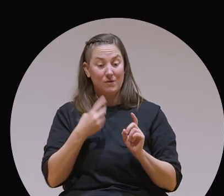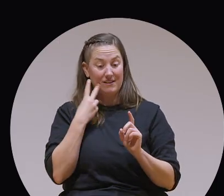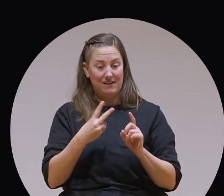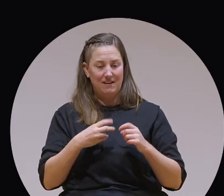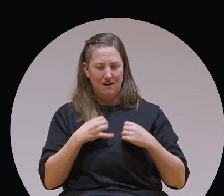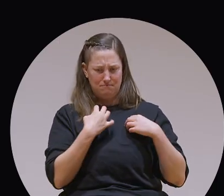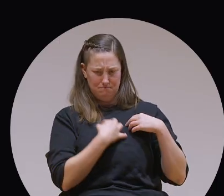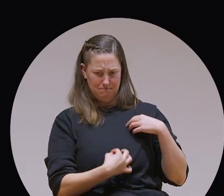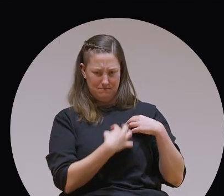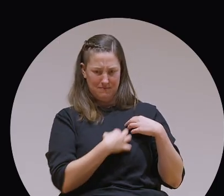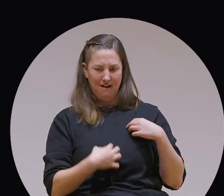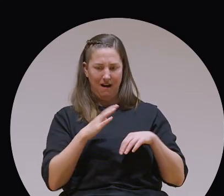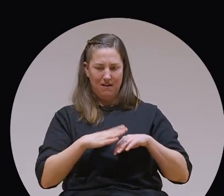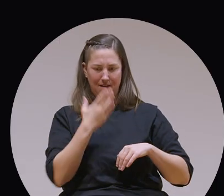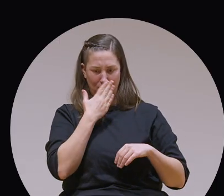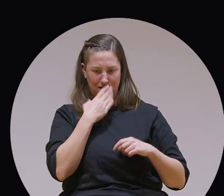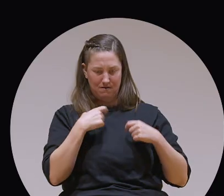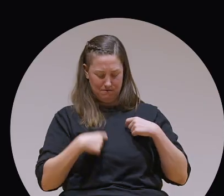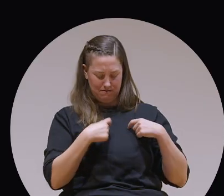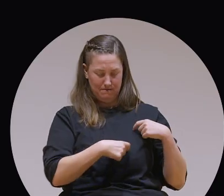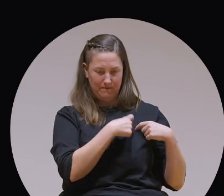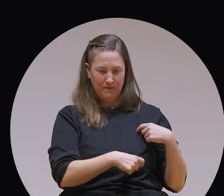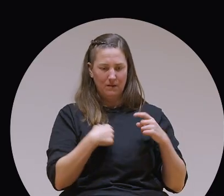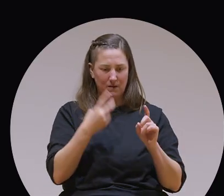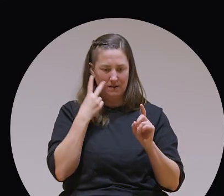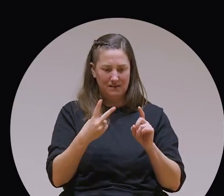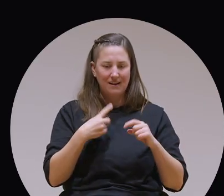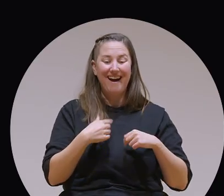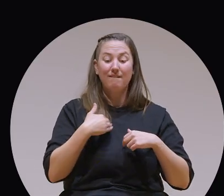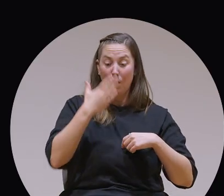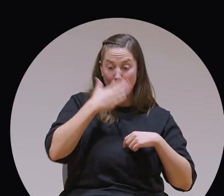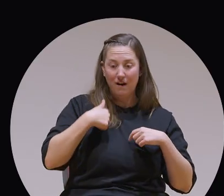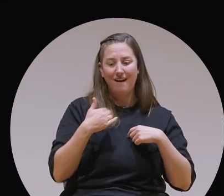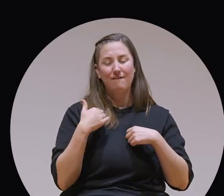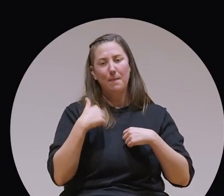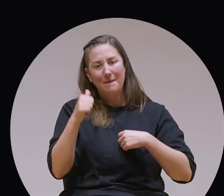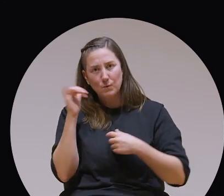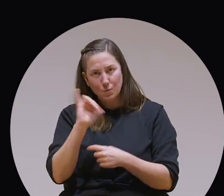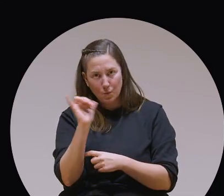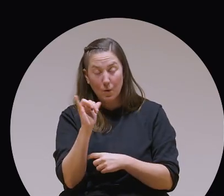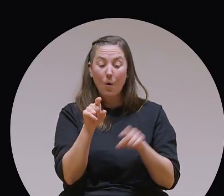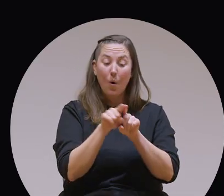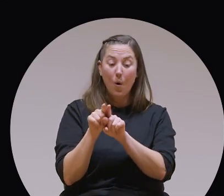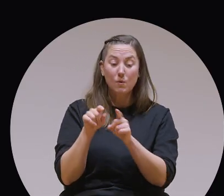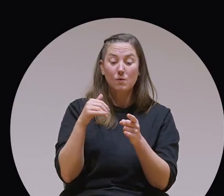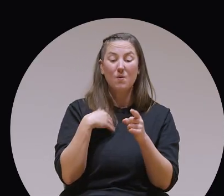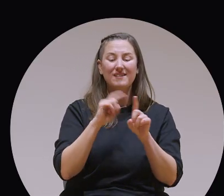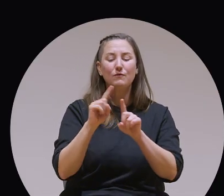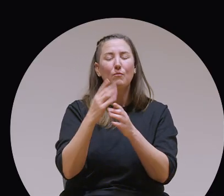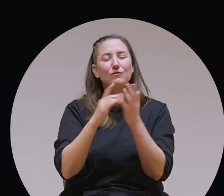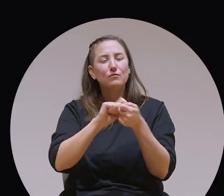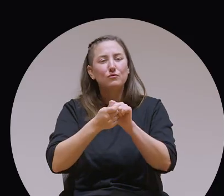You can see the three figures on the front. The gods were also engraved on his arms and on his back. And also, because fashions had